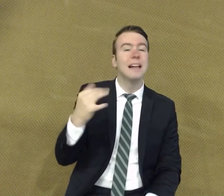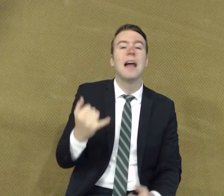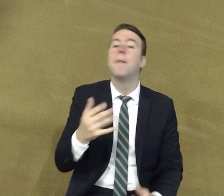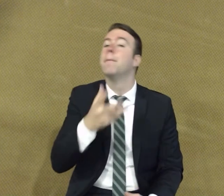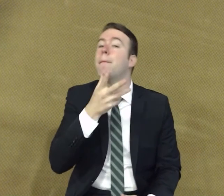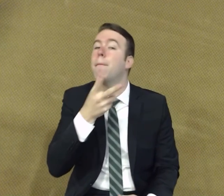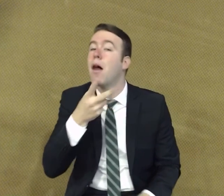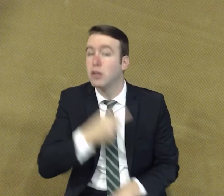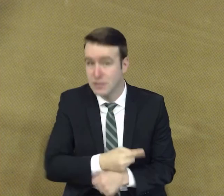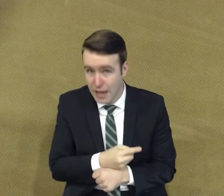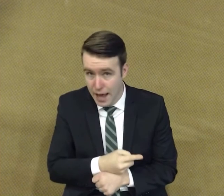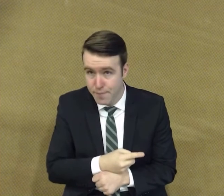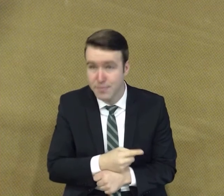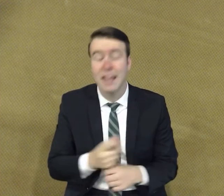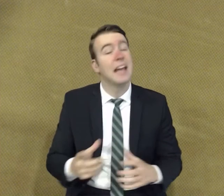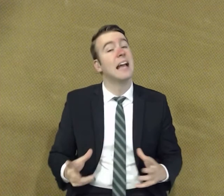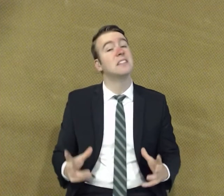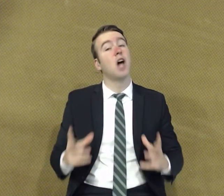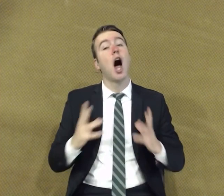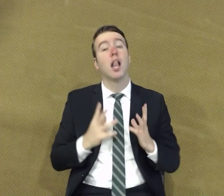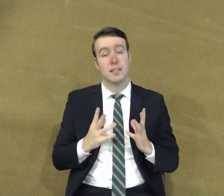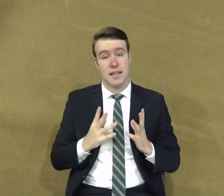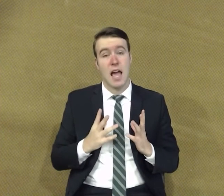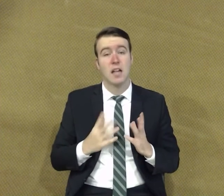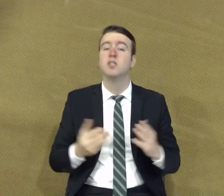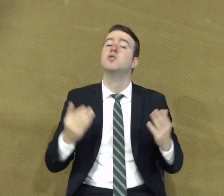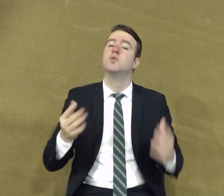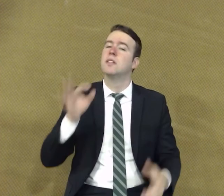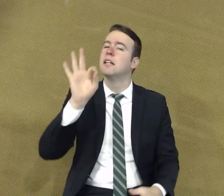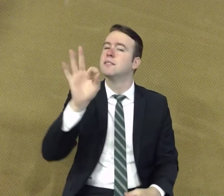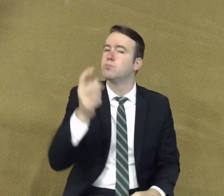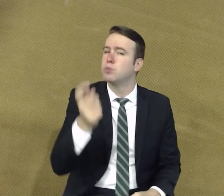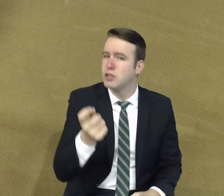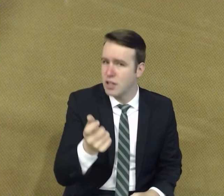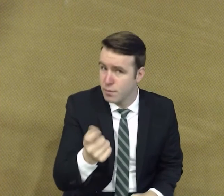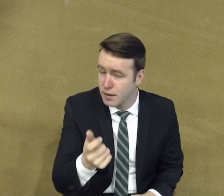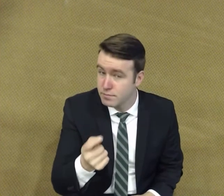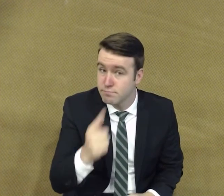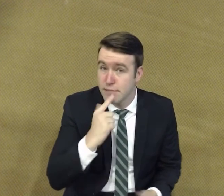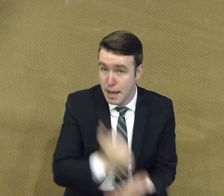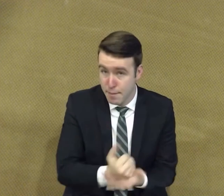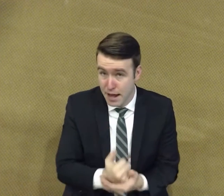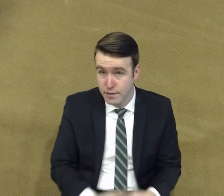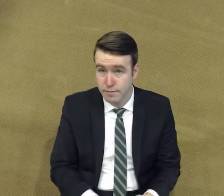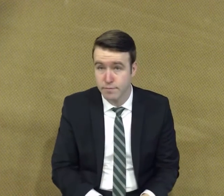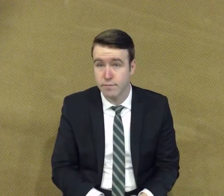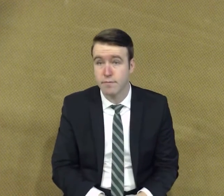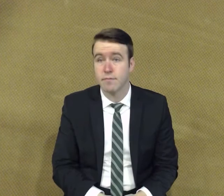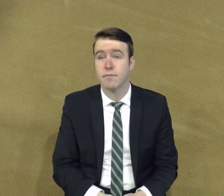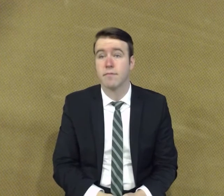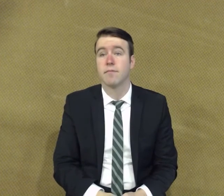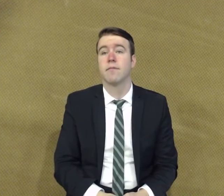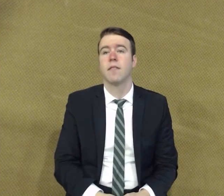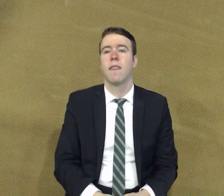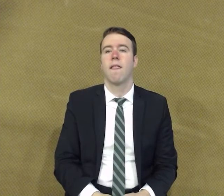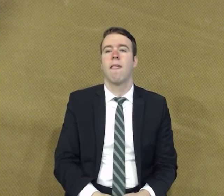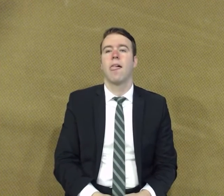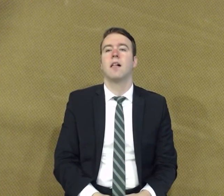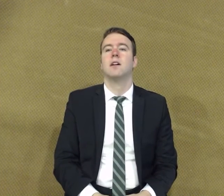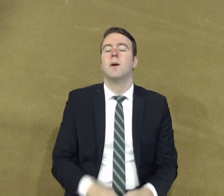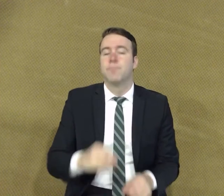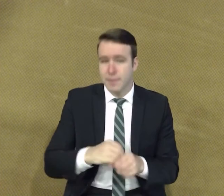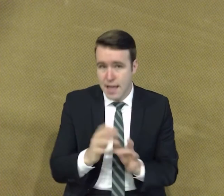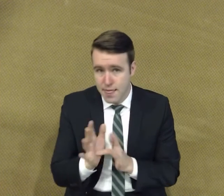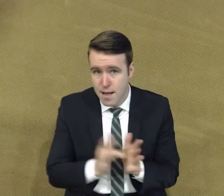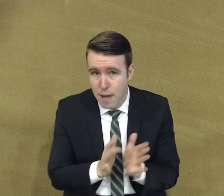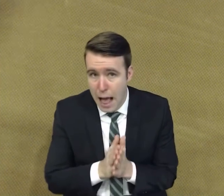Day. It's a holiday. So let's preach a little bit. Can you say amen? And so in the